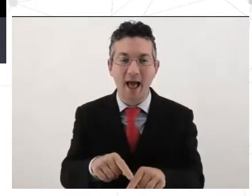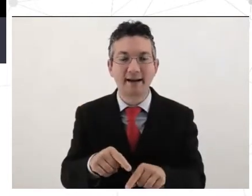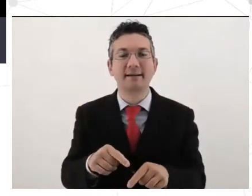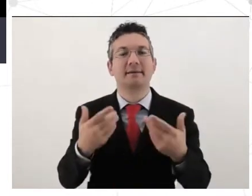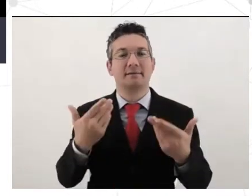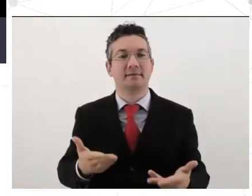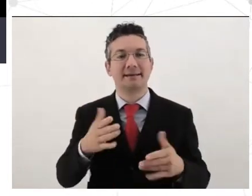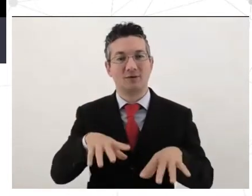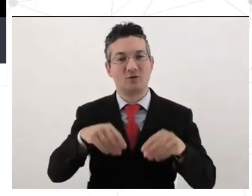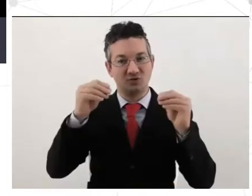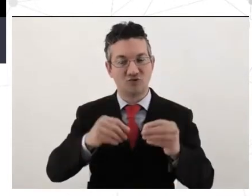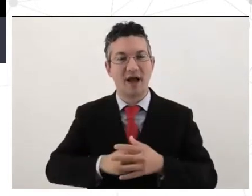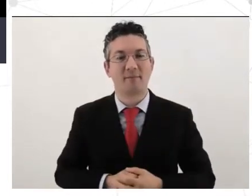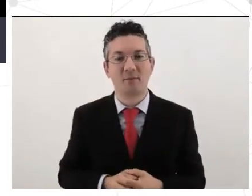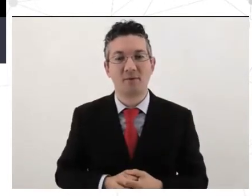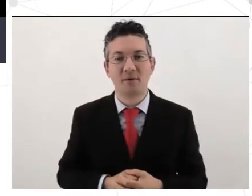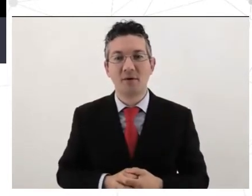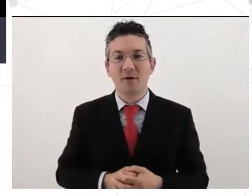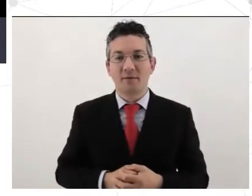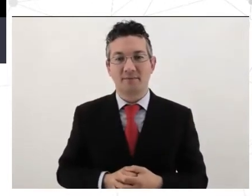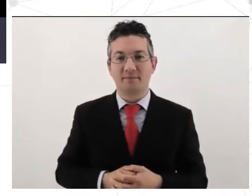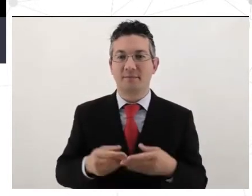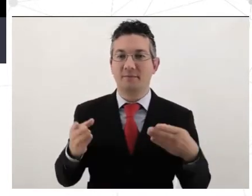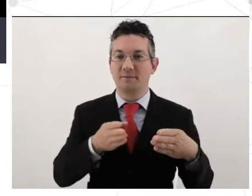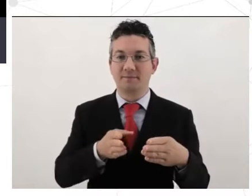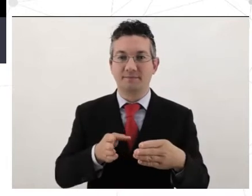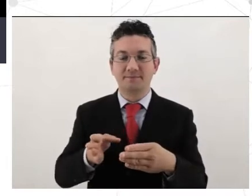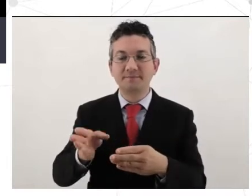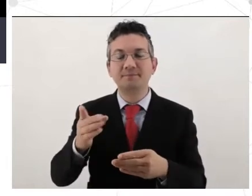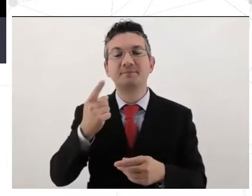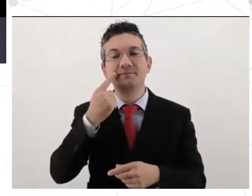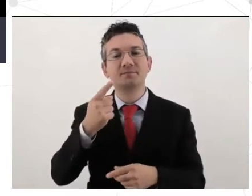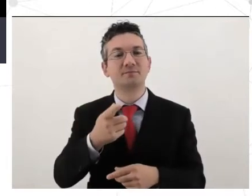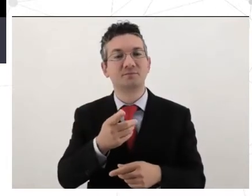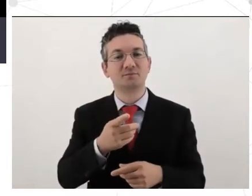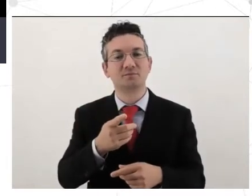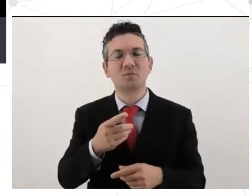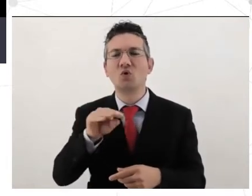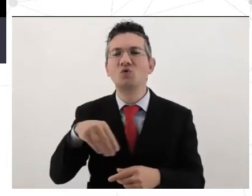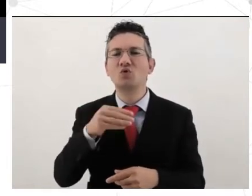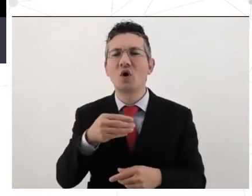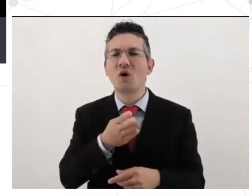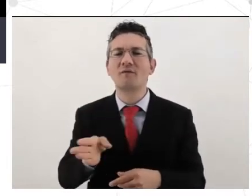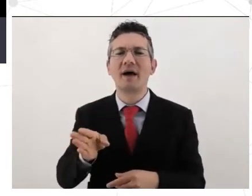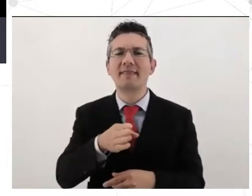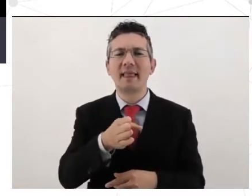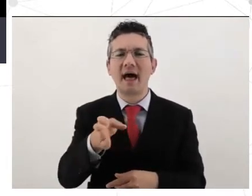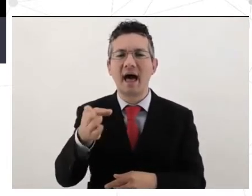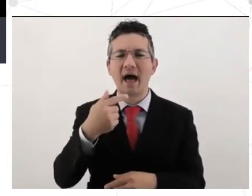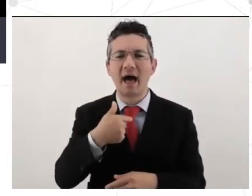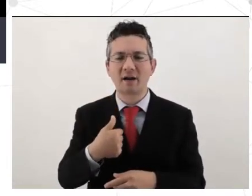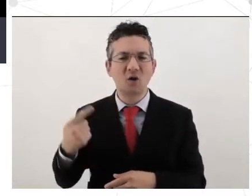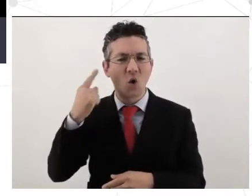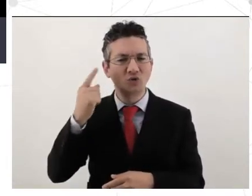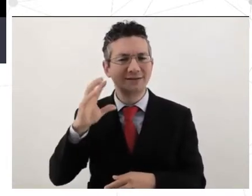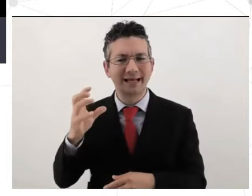there. We're coming up to an intersection here. Goes right. Crossing. Here's the crossing. Listen to the traffic.